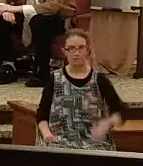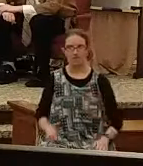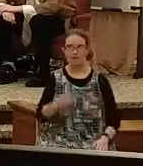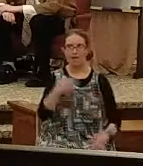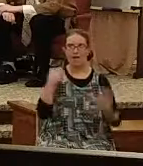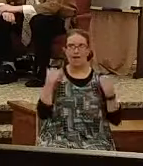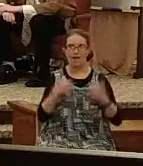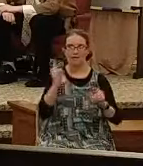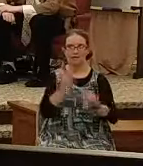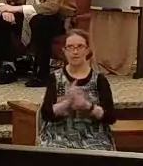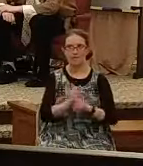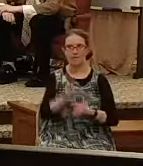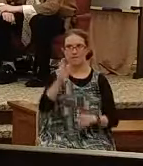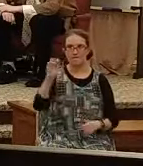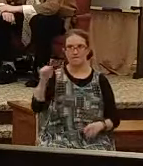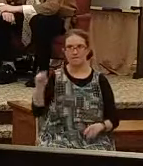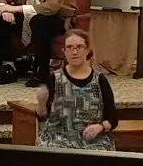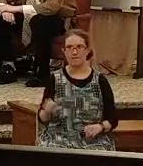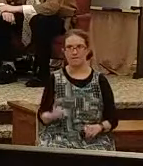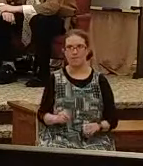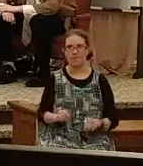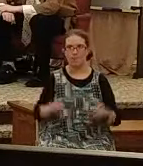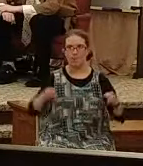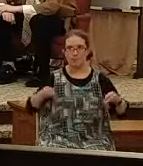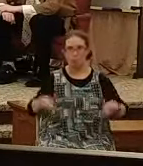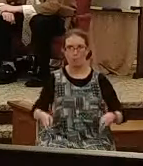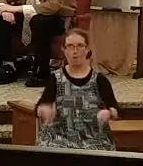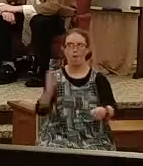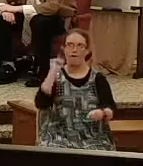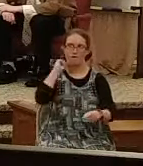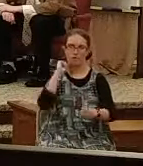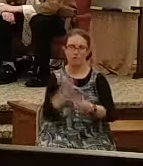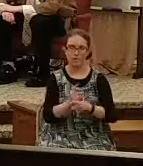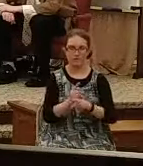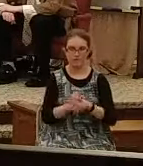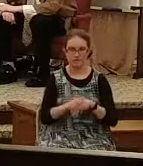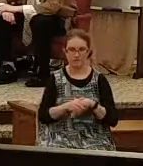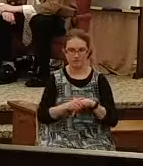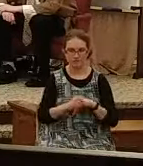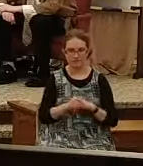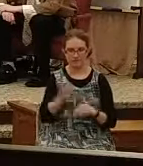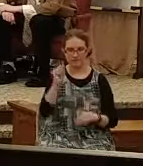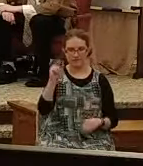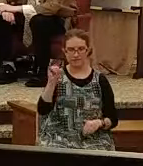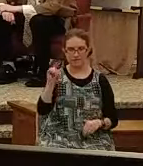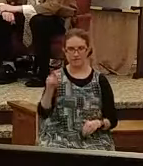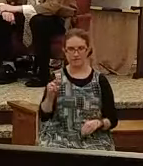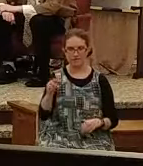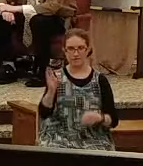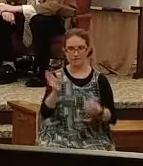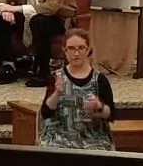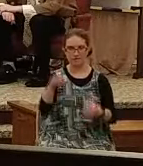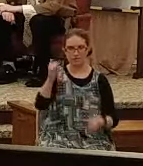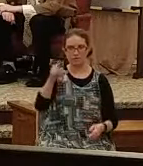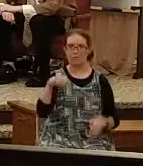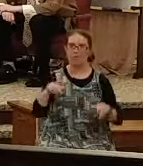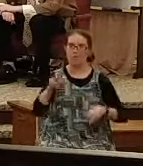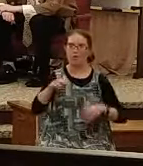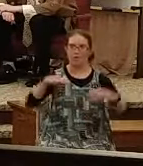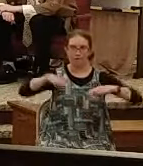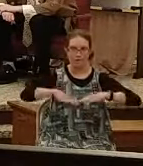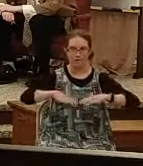I've got to keep my feet in the paths of righteousness. David said in Psalms, yea, I walk